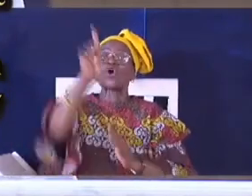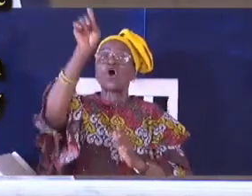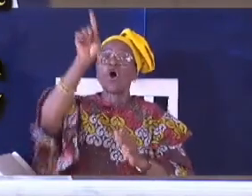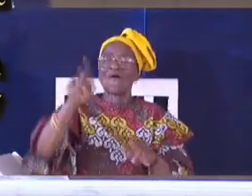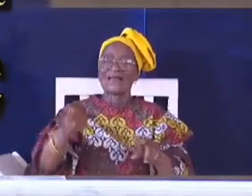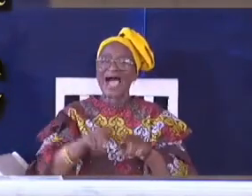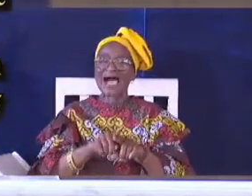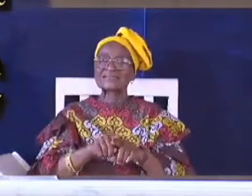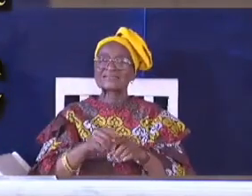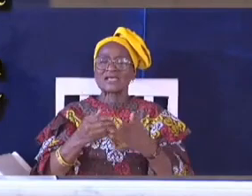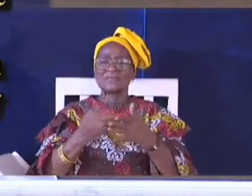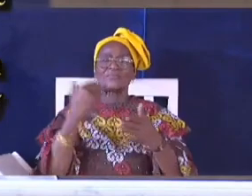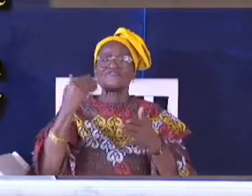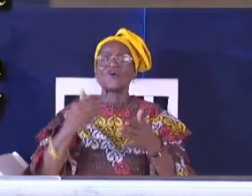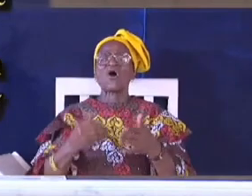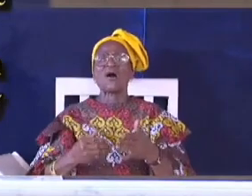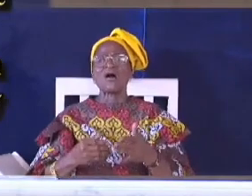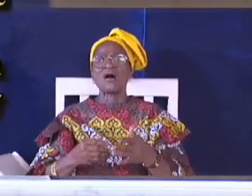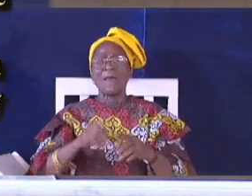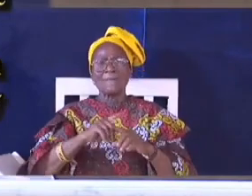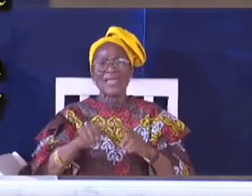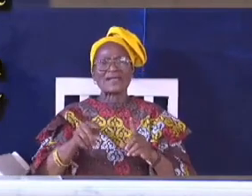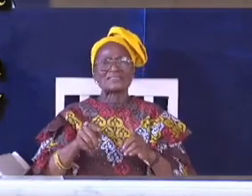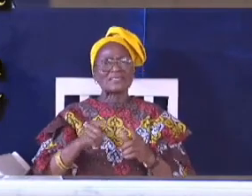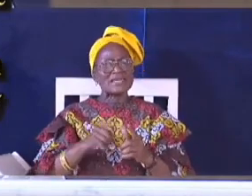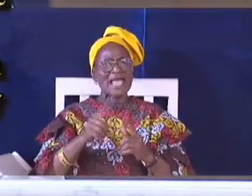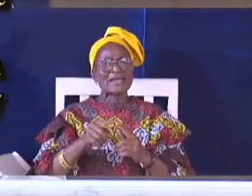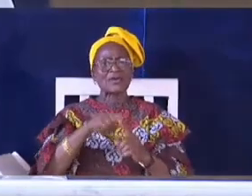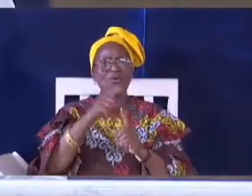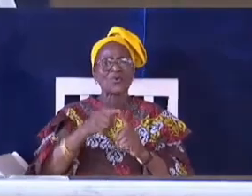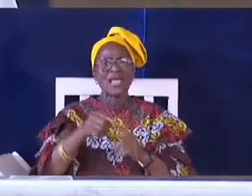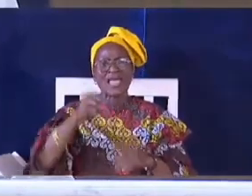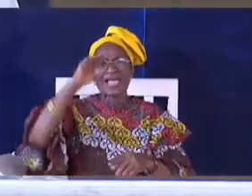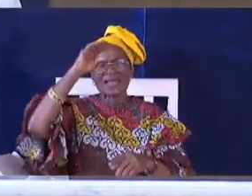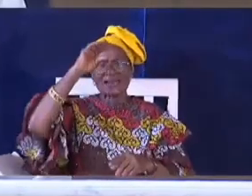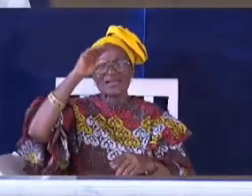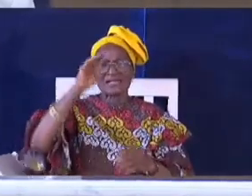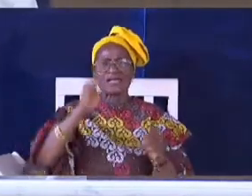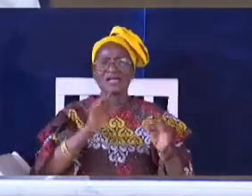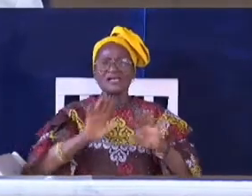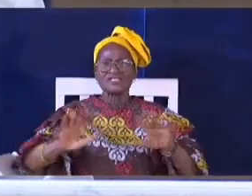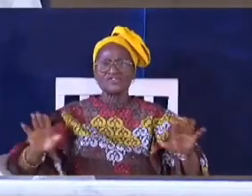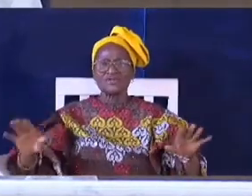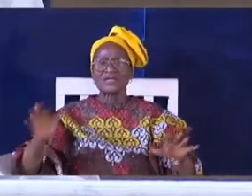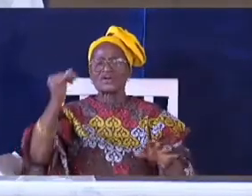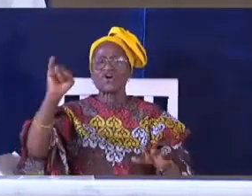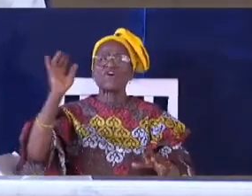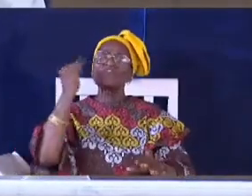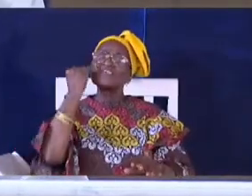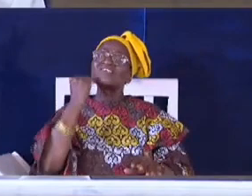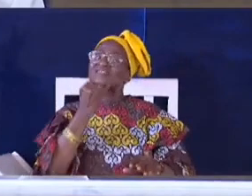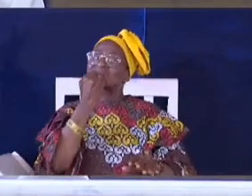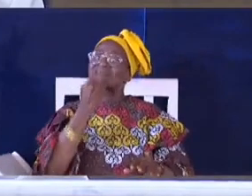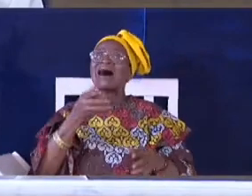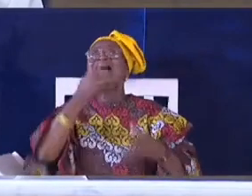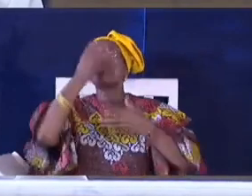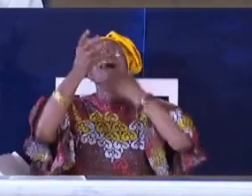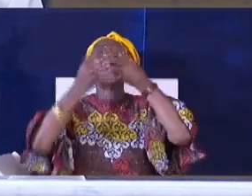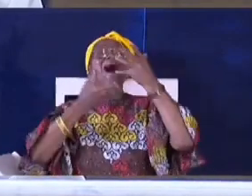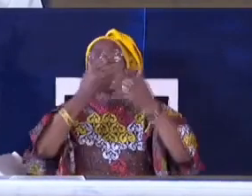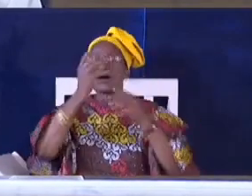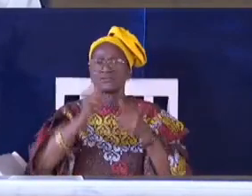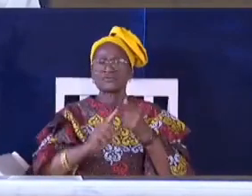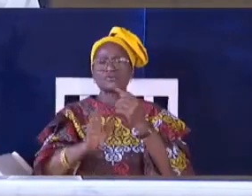before. But then when men when children of Israel cried